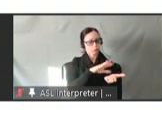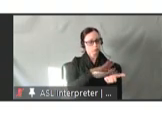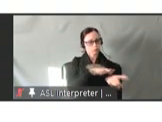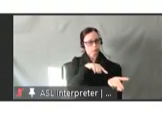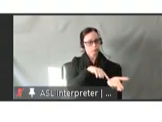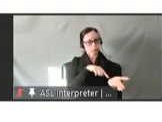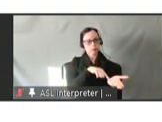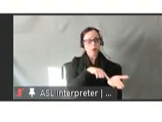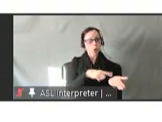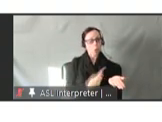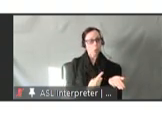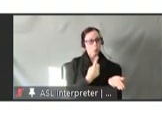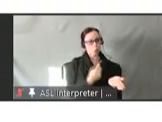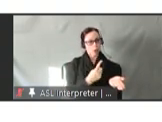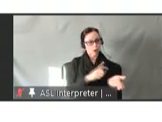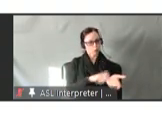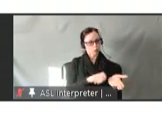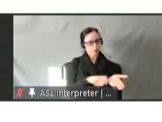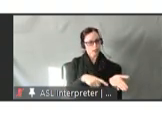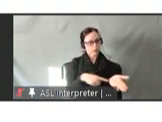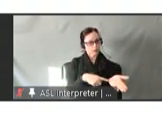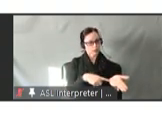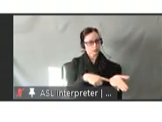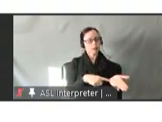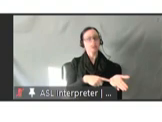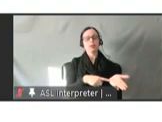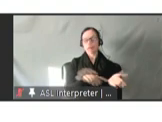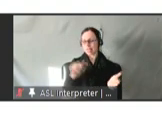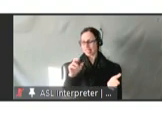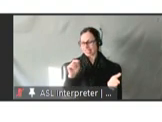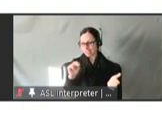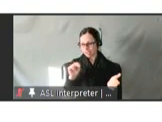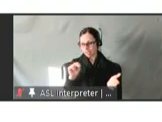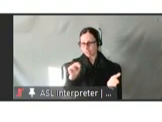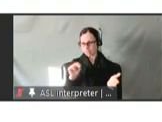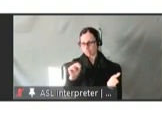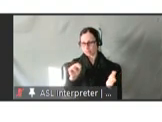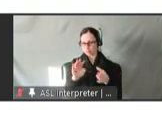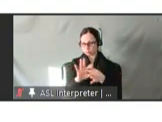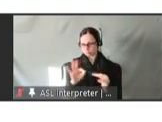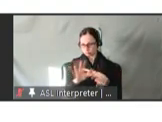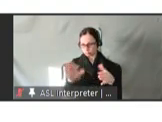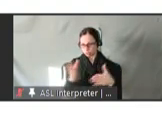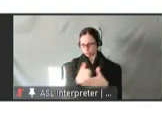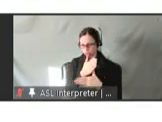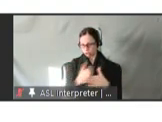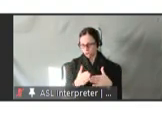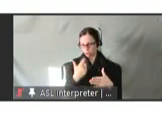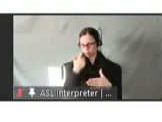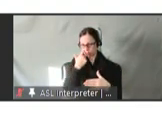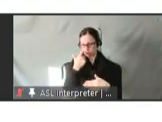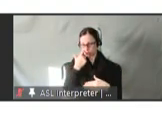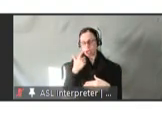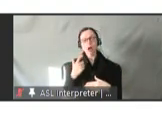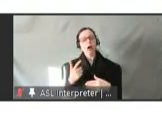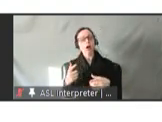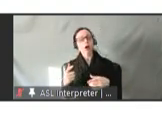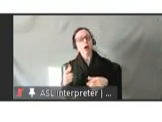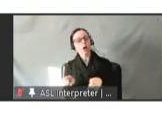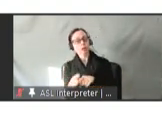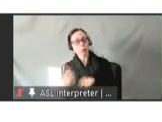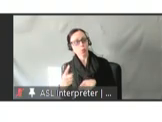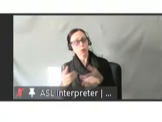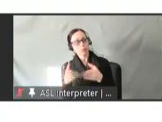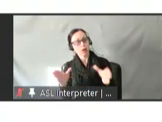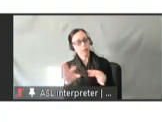public comment that's been shared with the members by Ann early in the day. Understand we also have one public comment